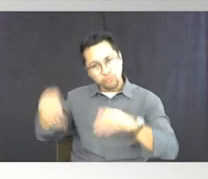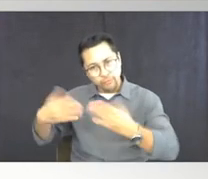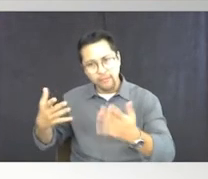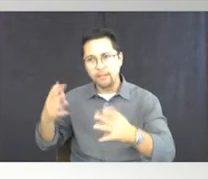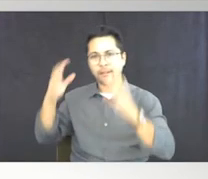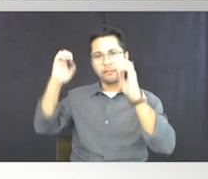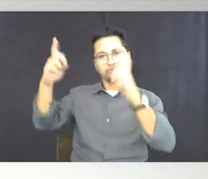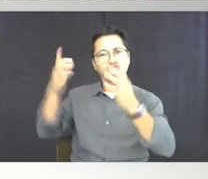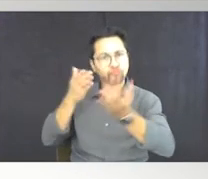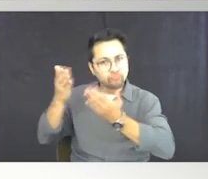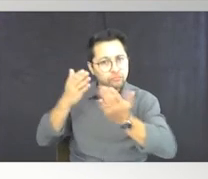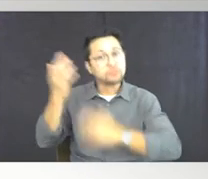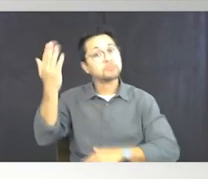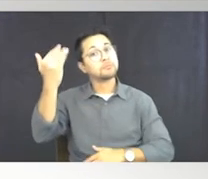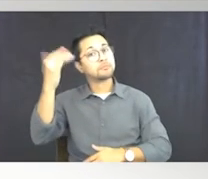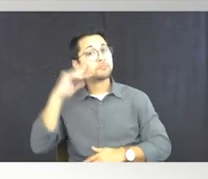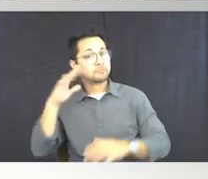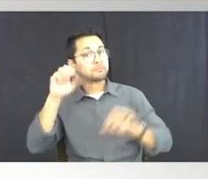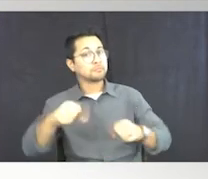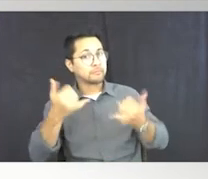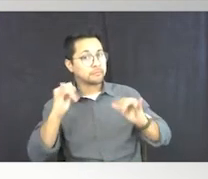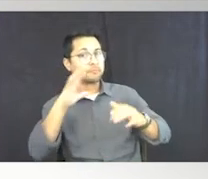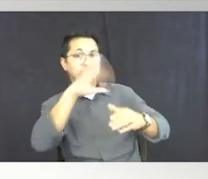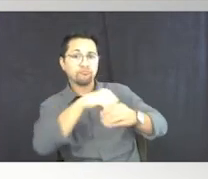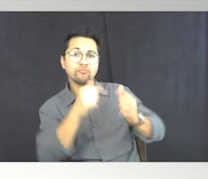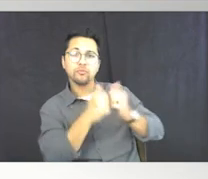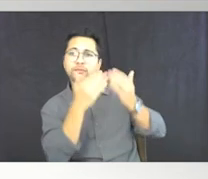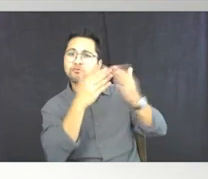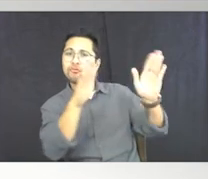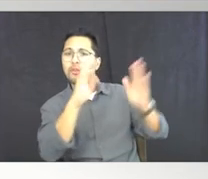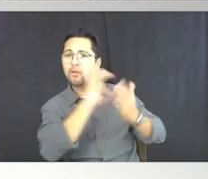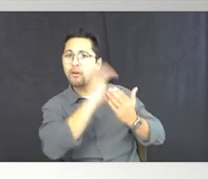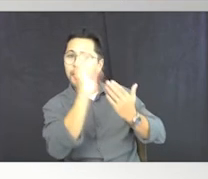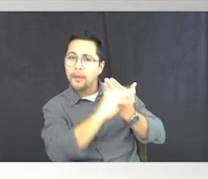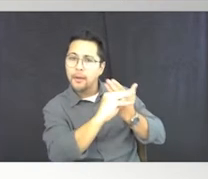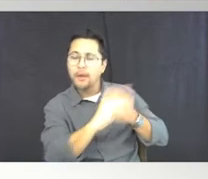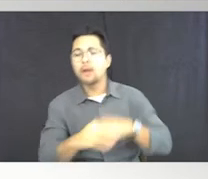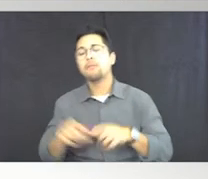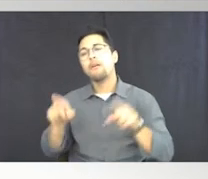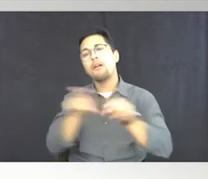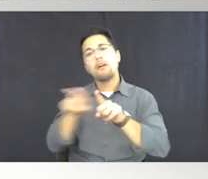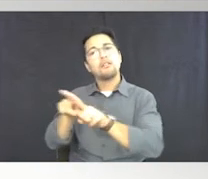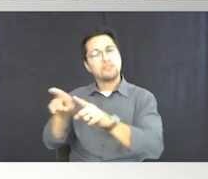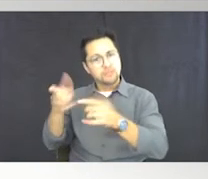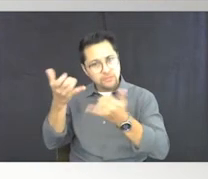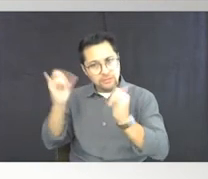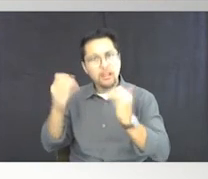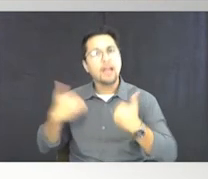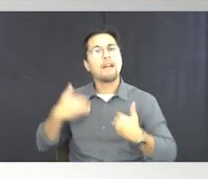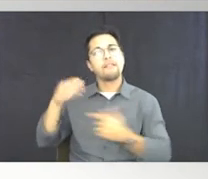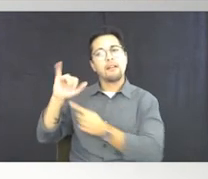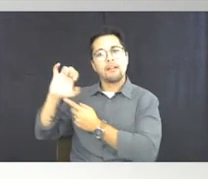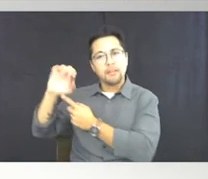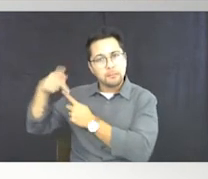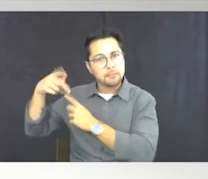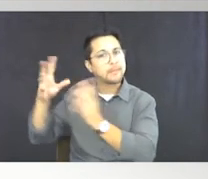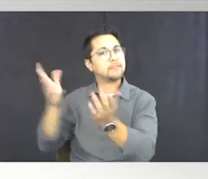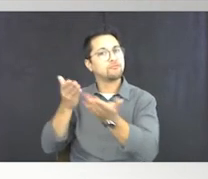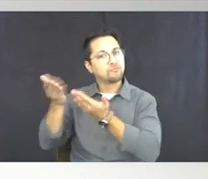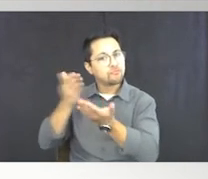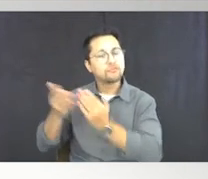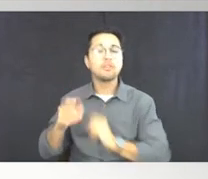so that the student can participate in the general curriculum, continues to receive IEP services, and continue